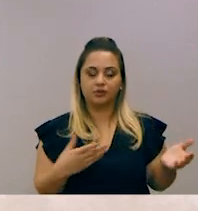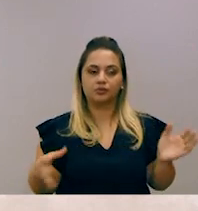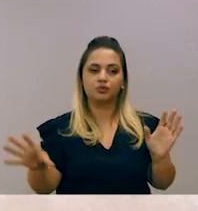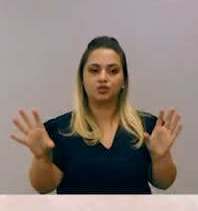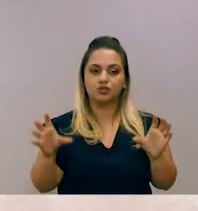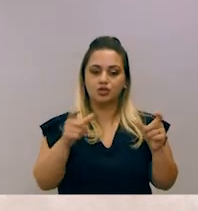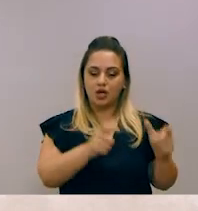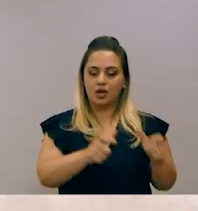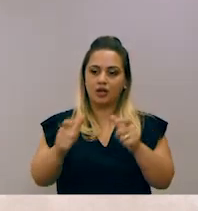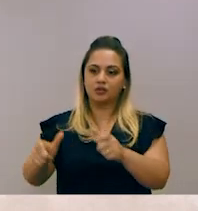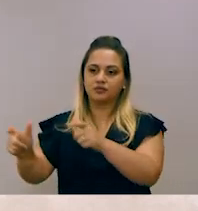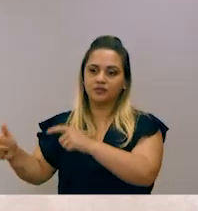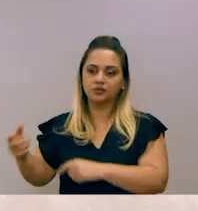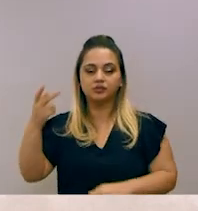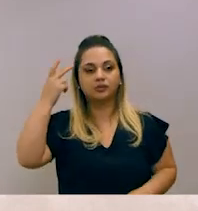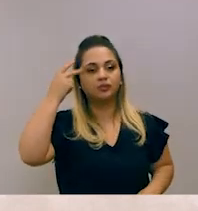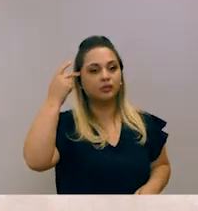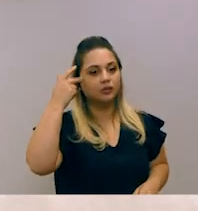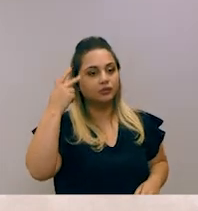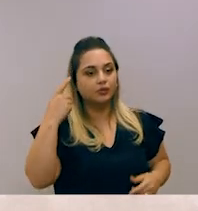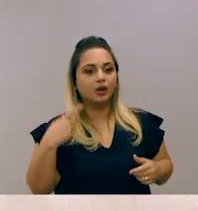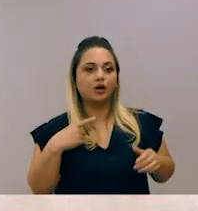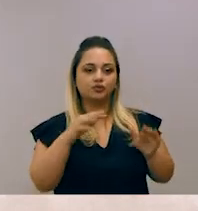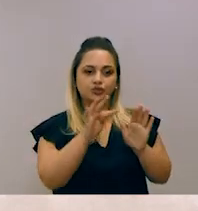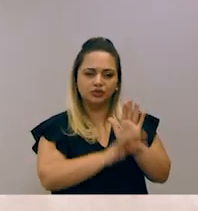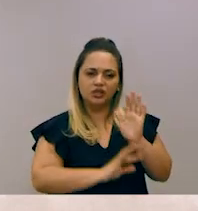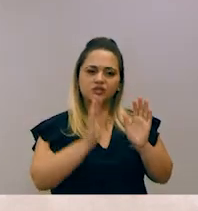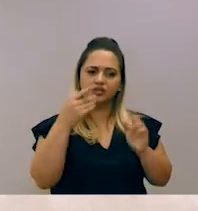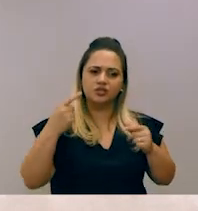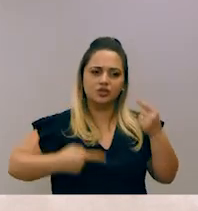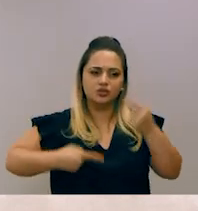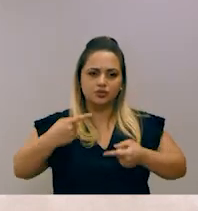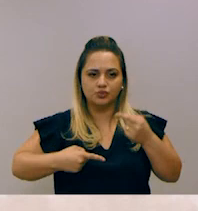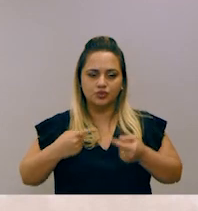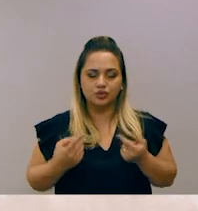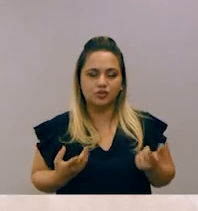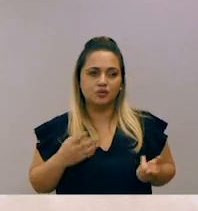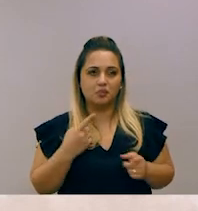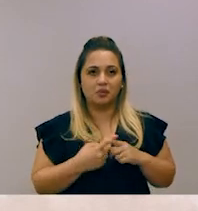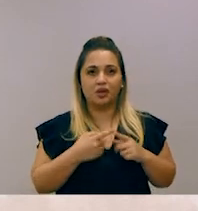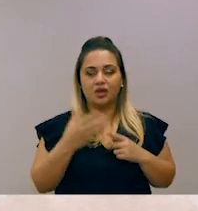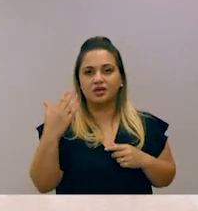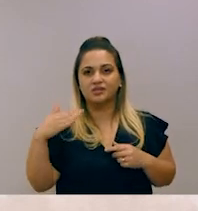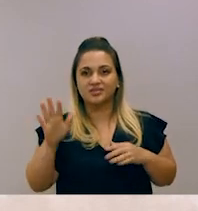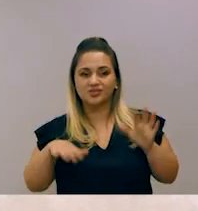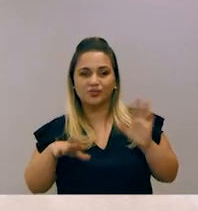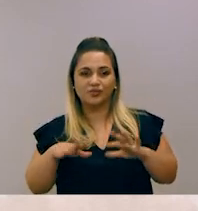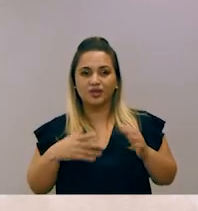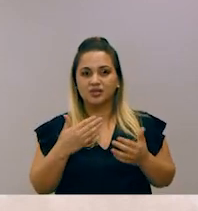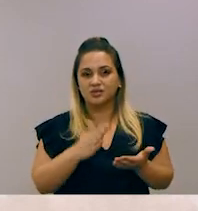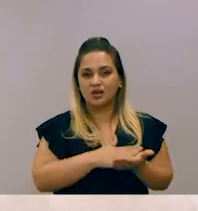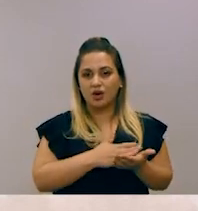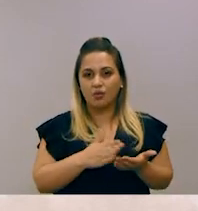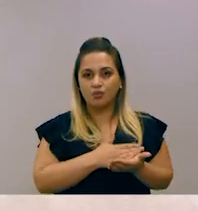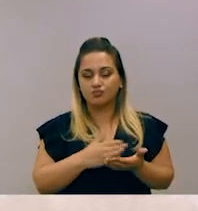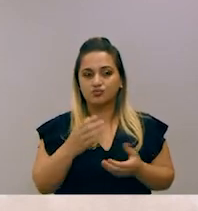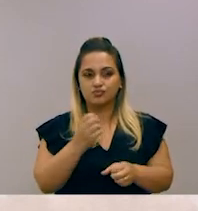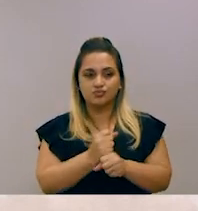language processing to classify the processes, the agreement processes.